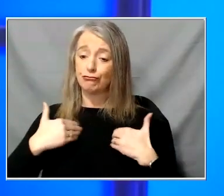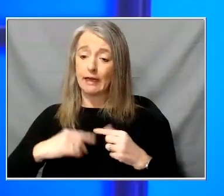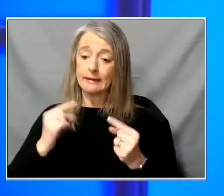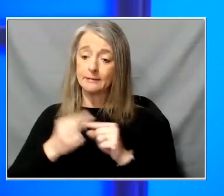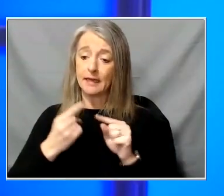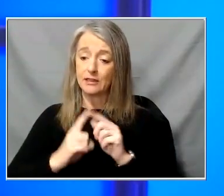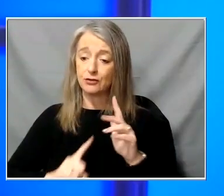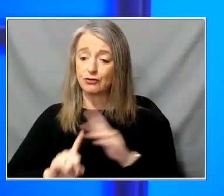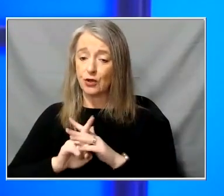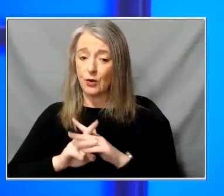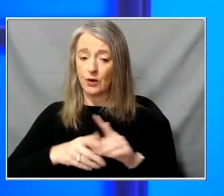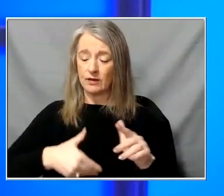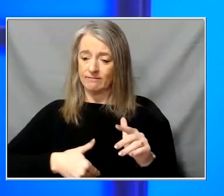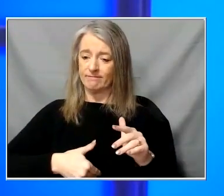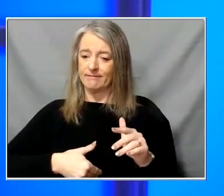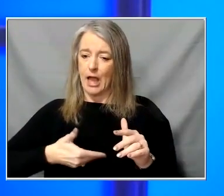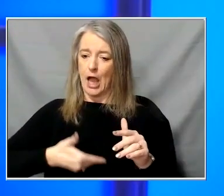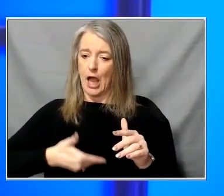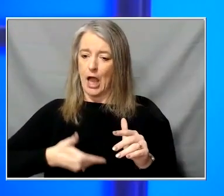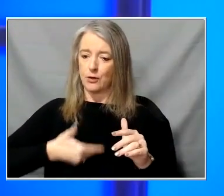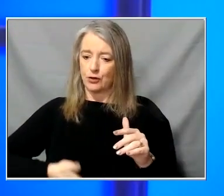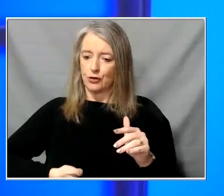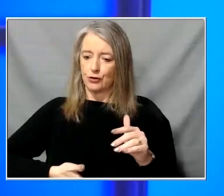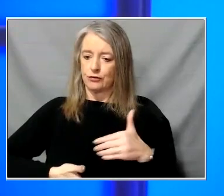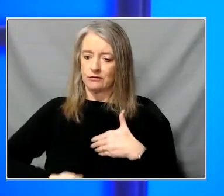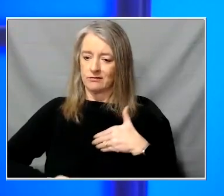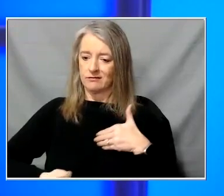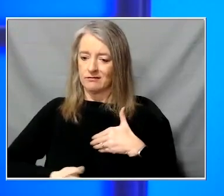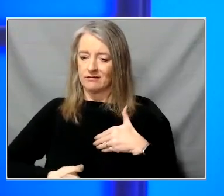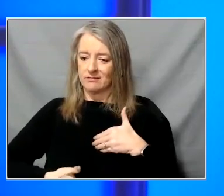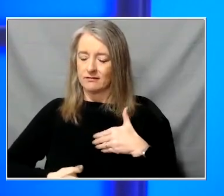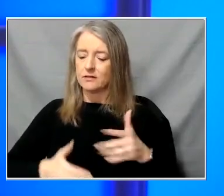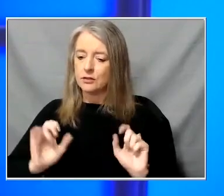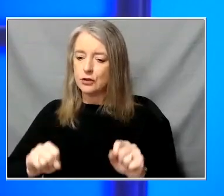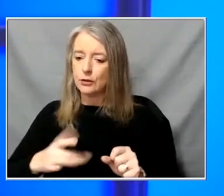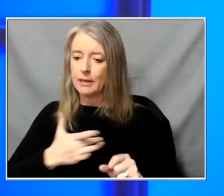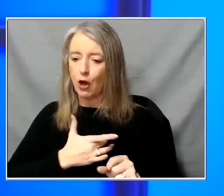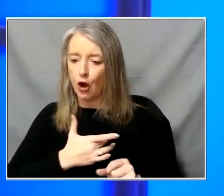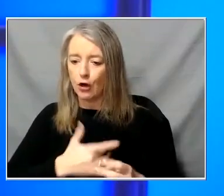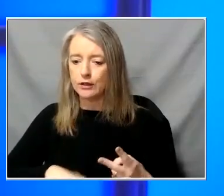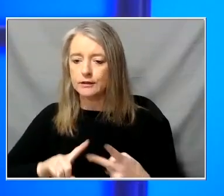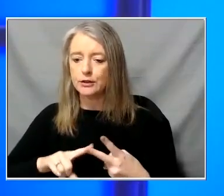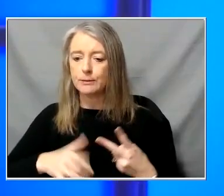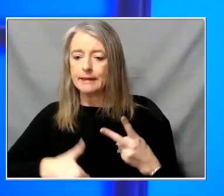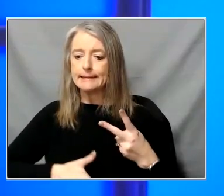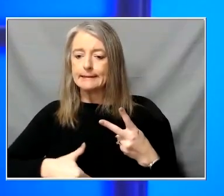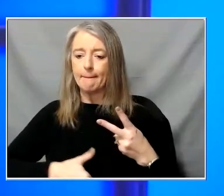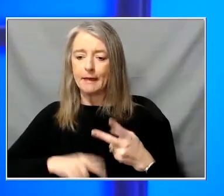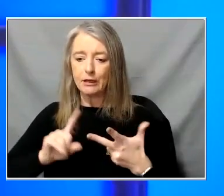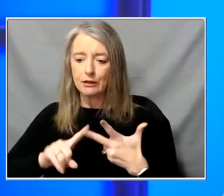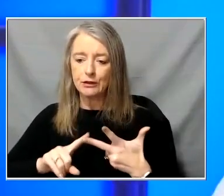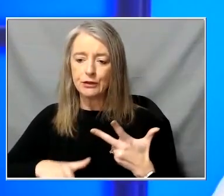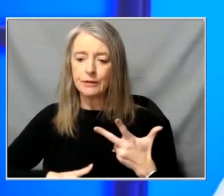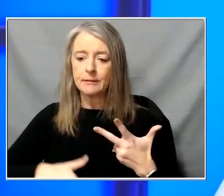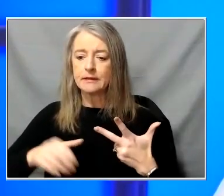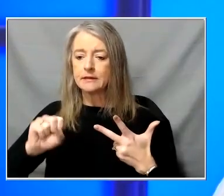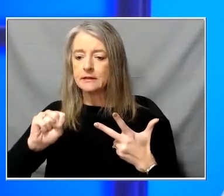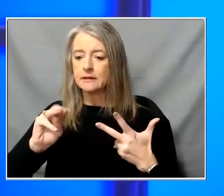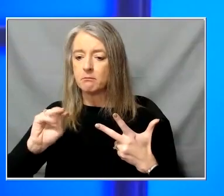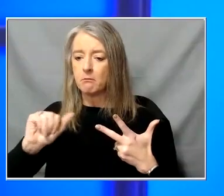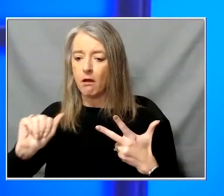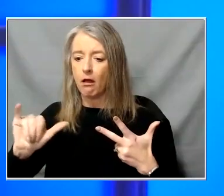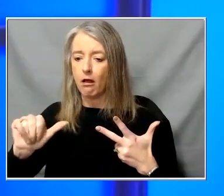stools. That can be fixed through some medications that are simple and easy to take. For 90% of people, I don't expect them to have